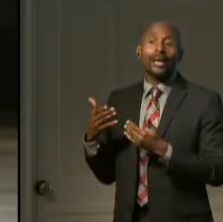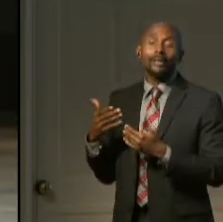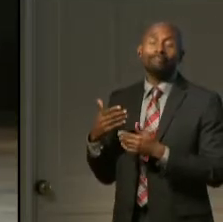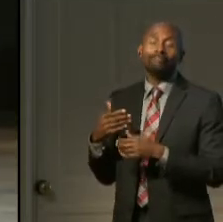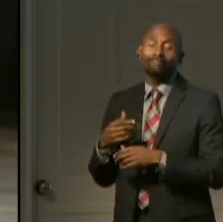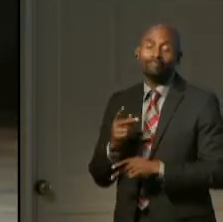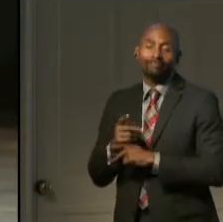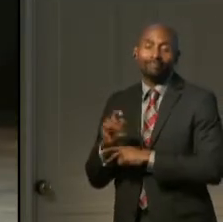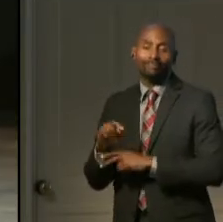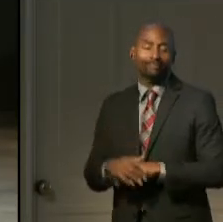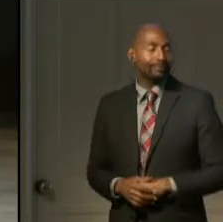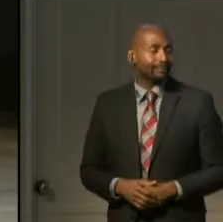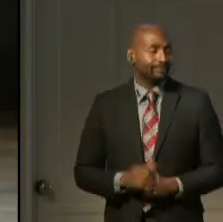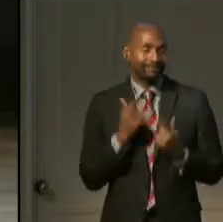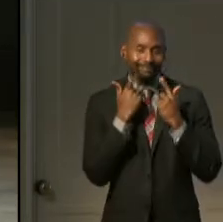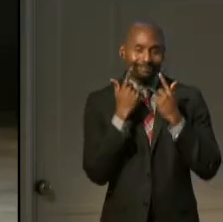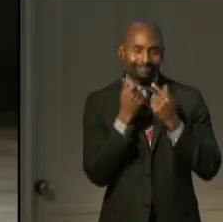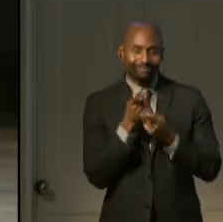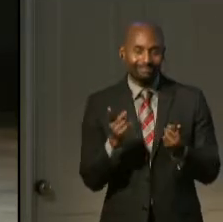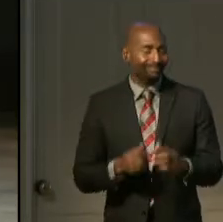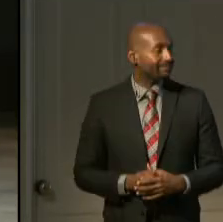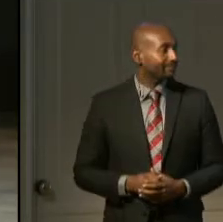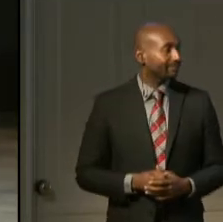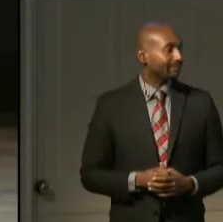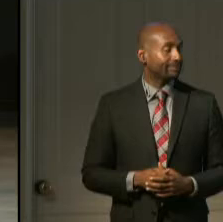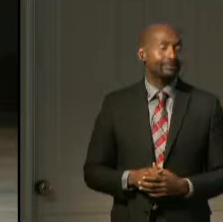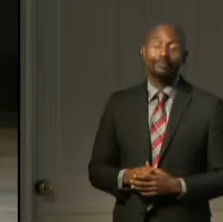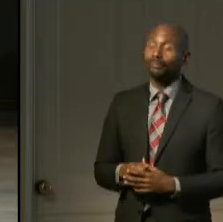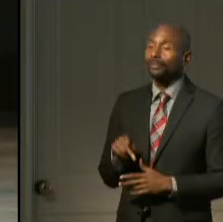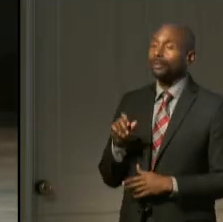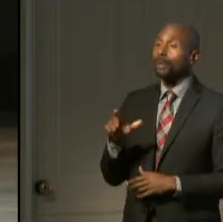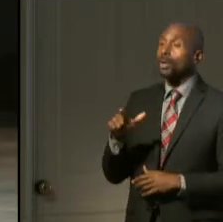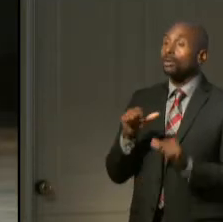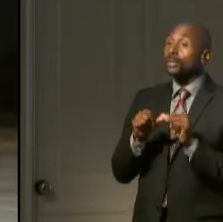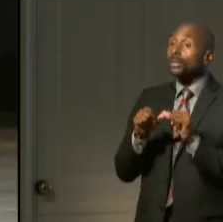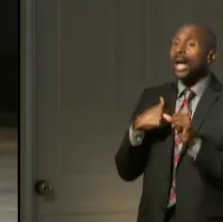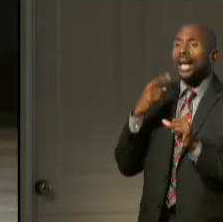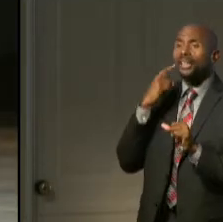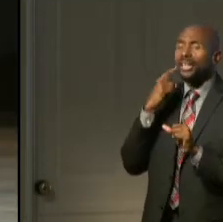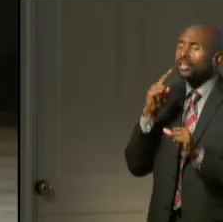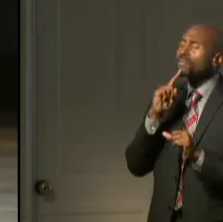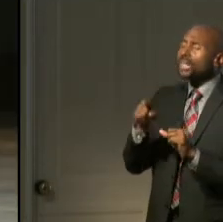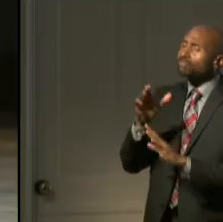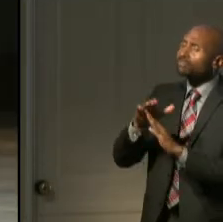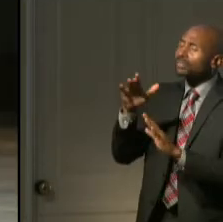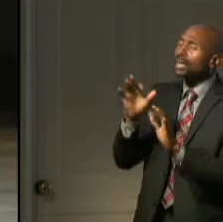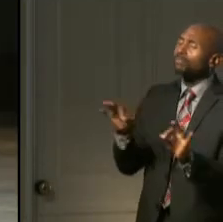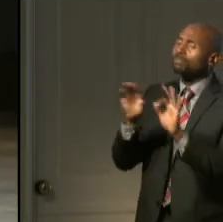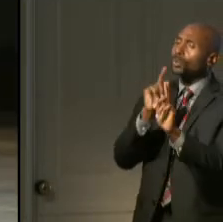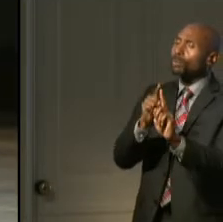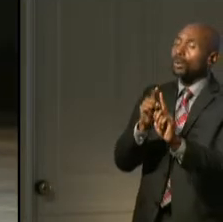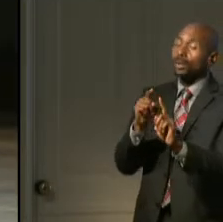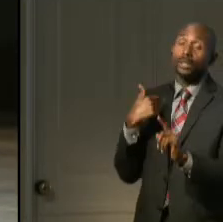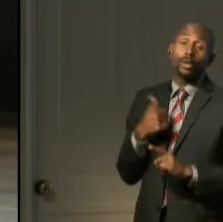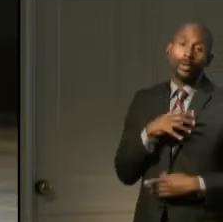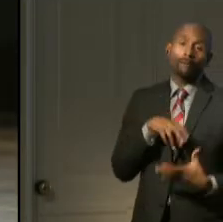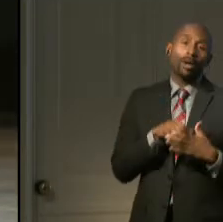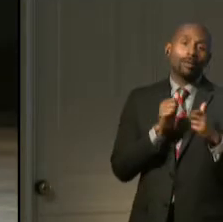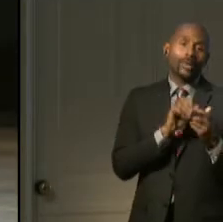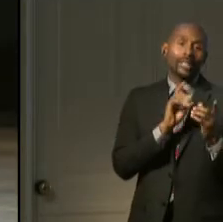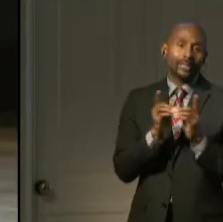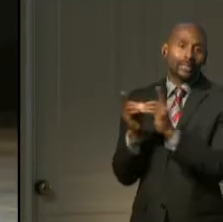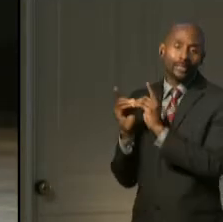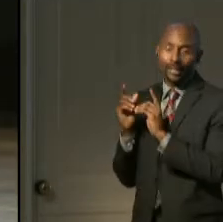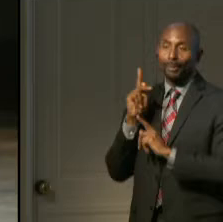Thanks. Yeah, I think that's a super important point. And as much as we've been involved in digitizing